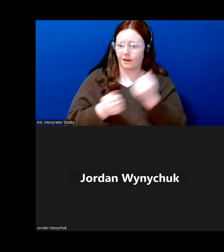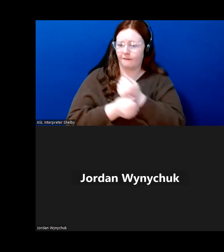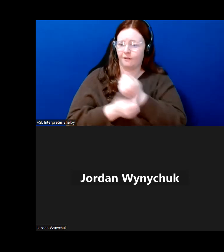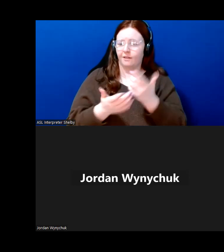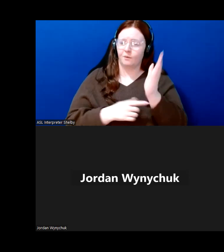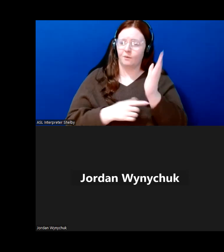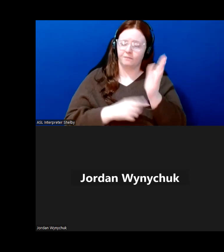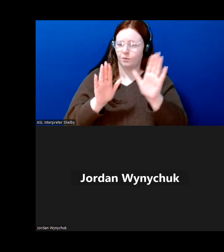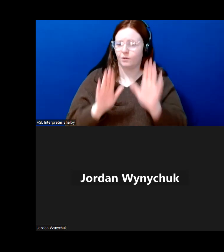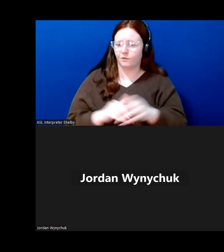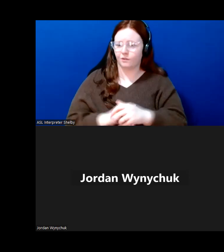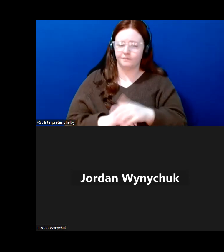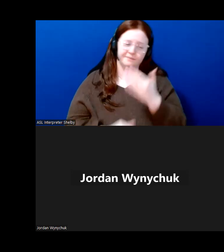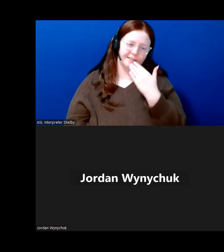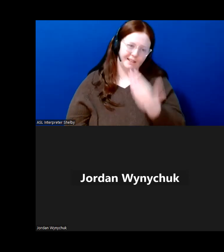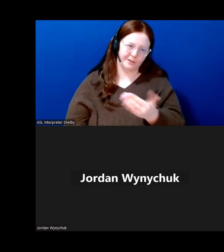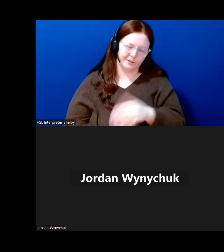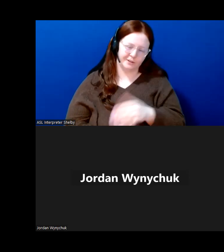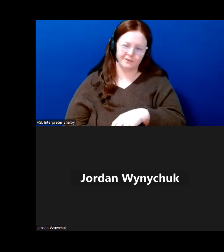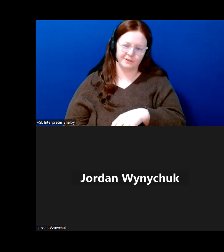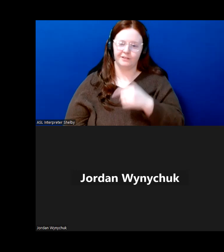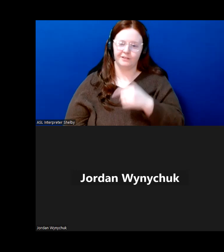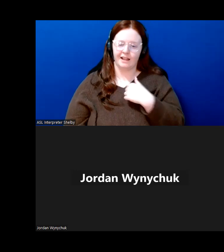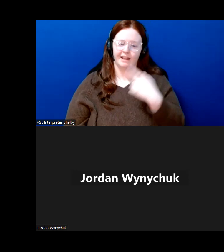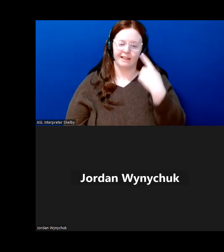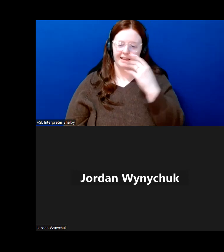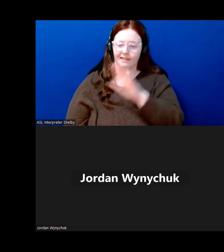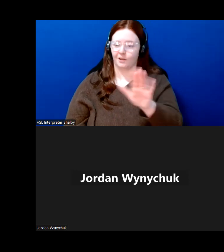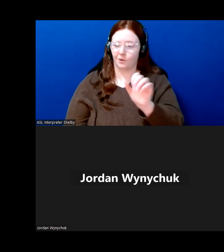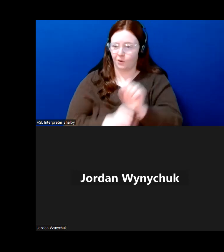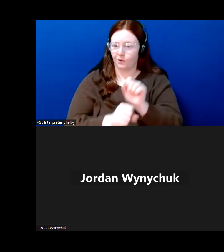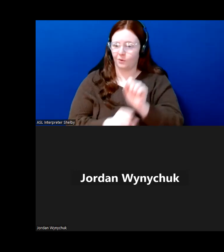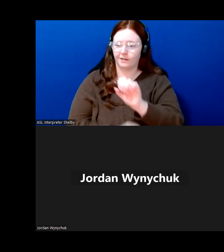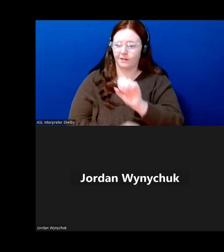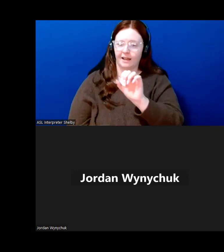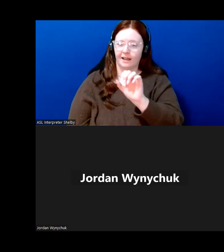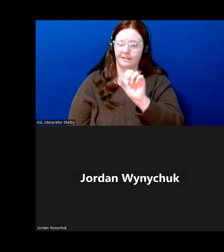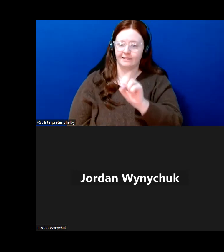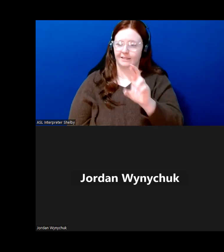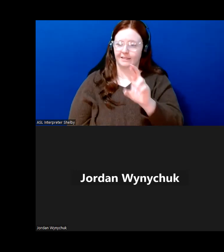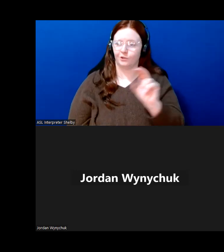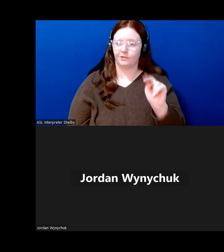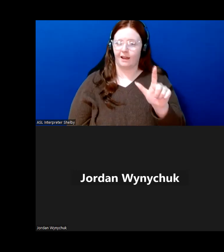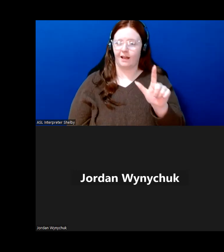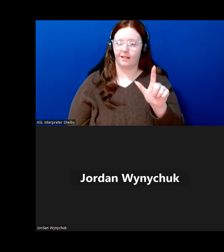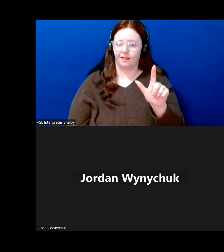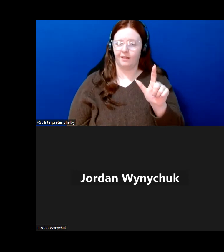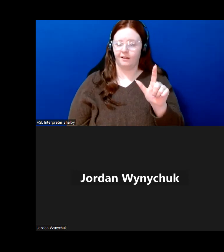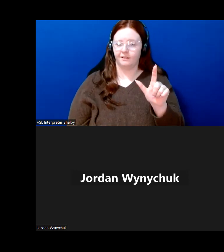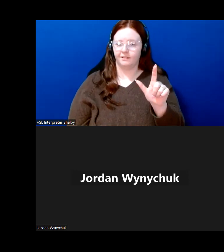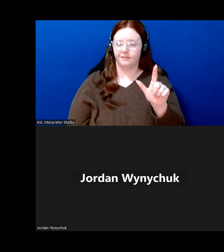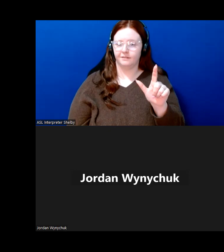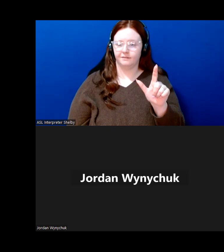do. Thank you. I think the work that you folks do at Seniors NL has been